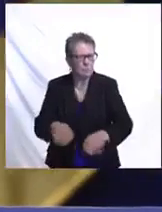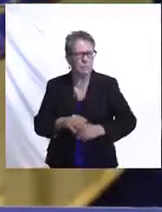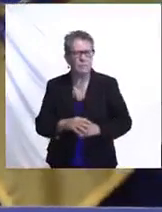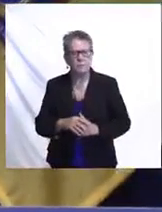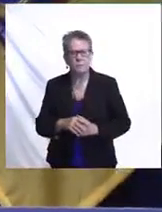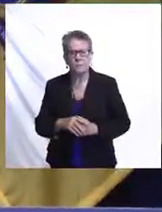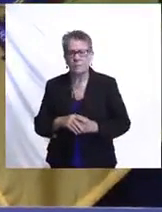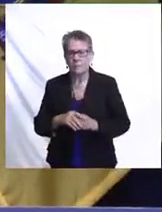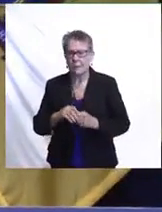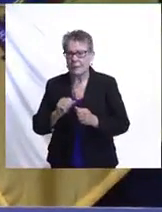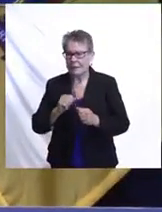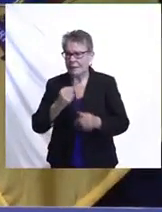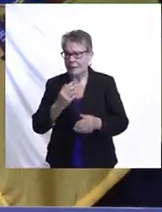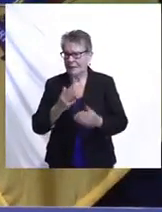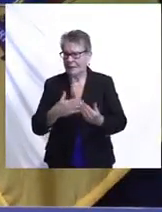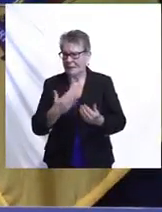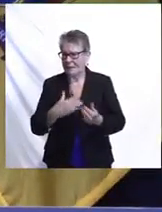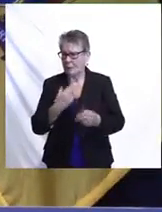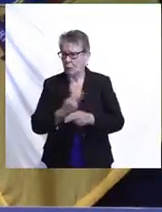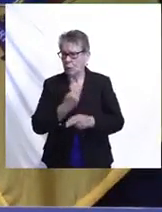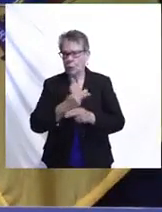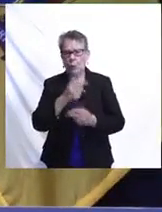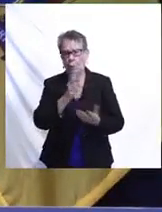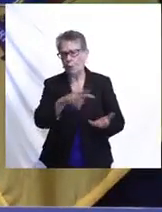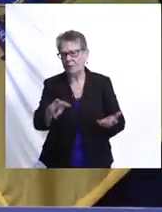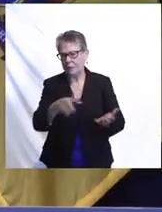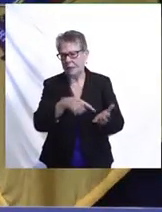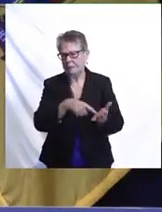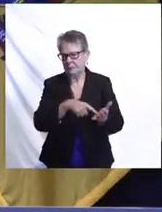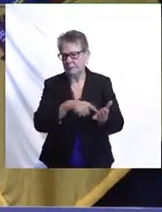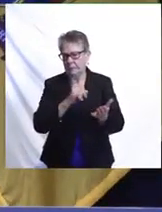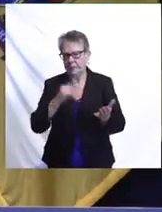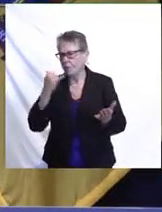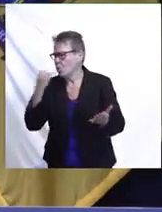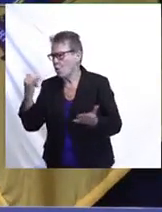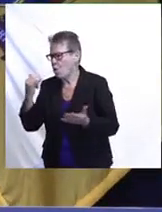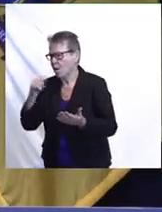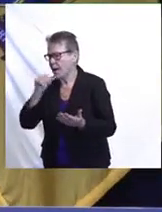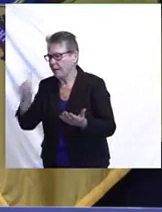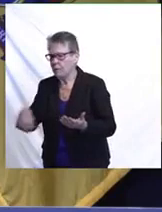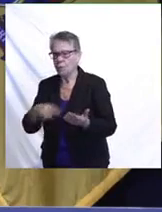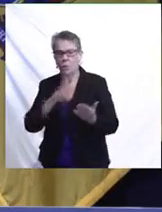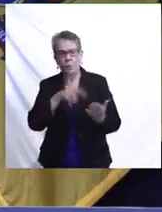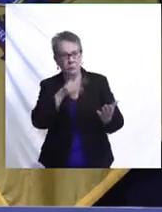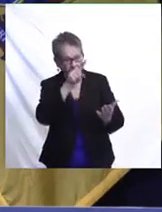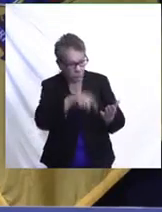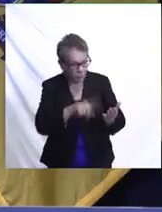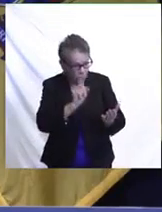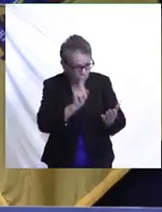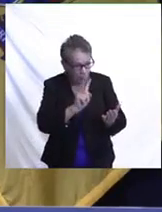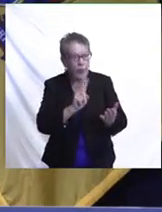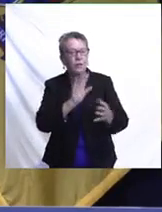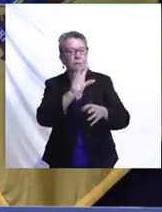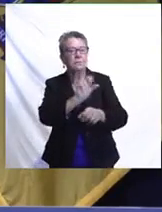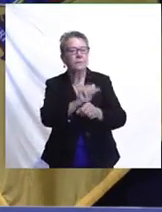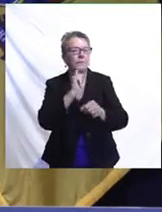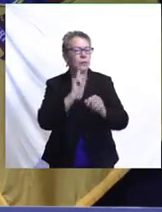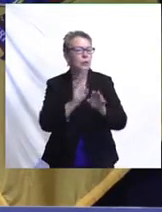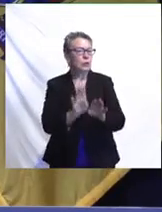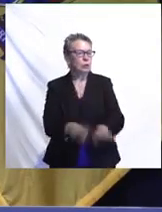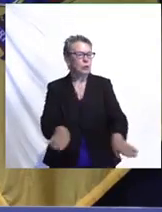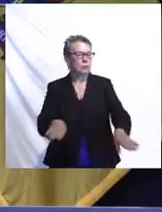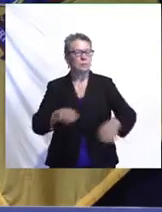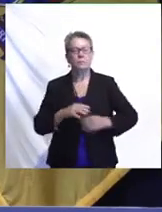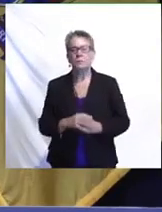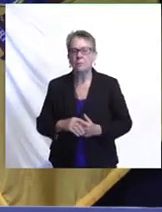process for getting boosted for us went swimmingly. So get out there and get boosted. And as